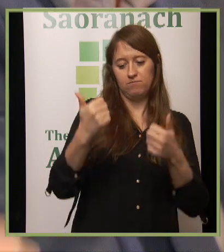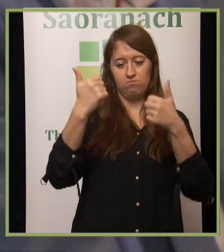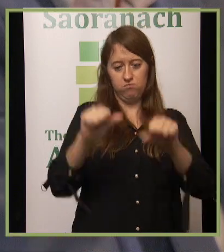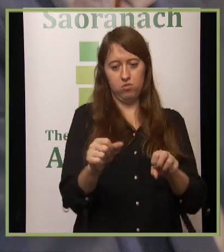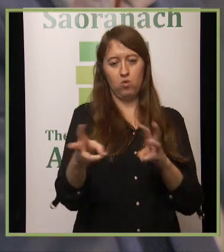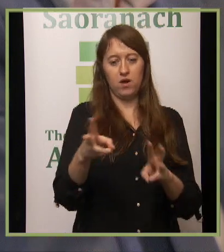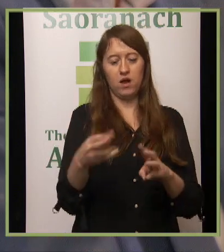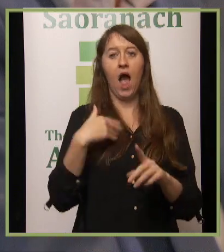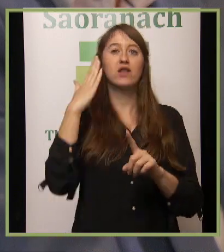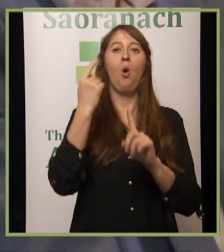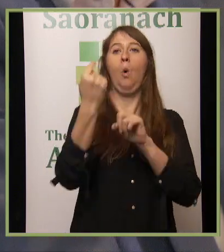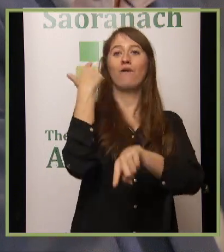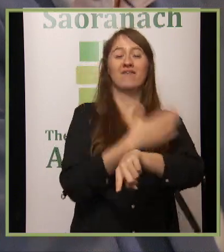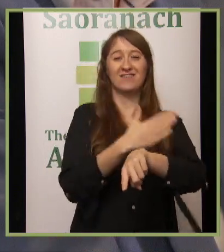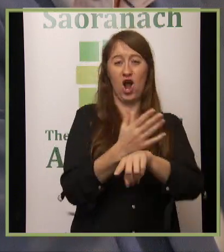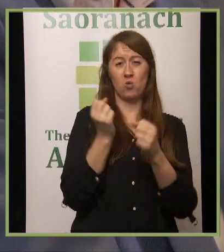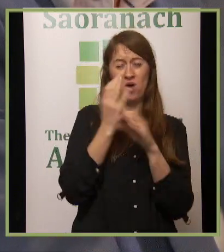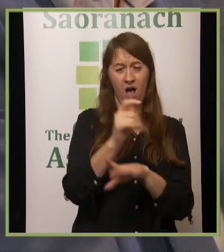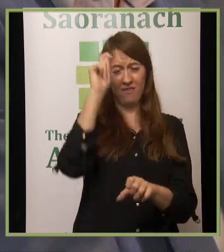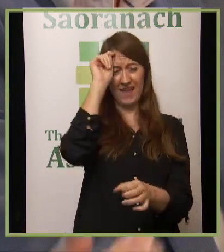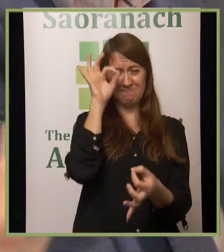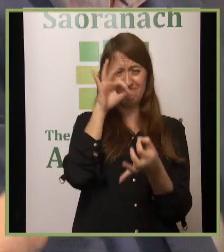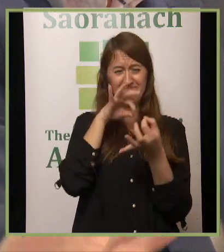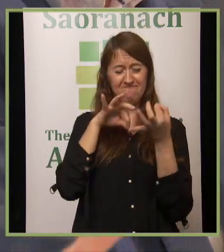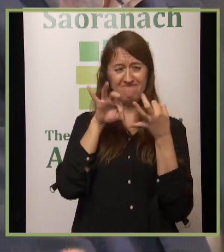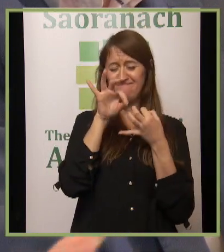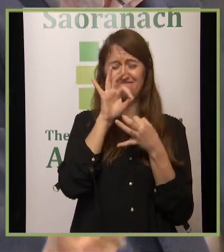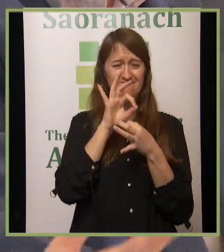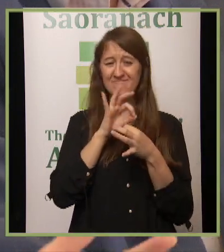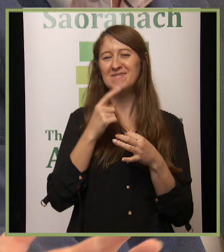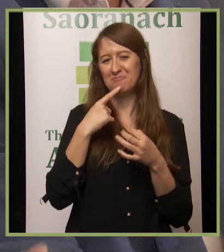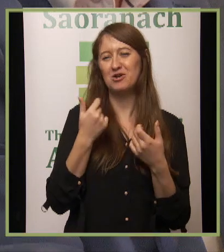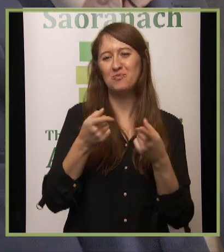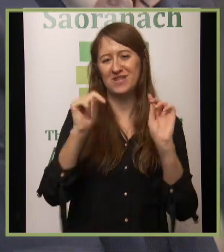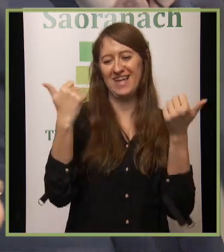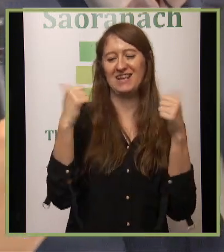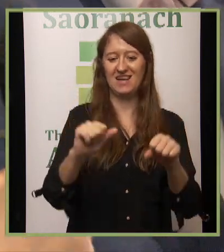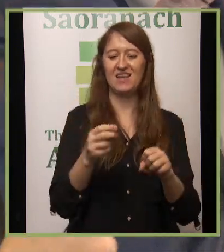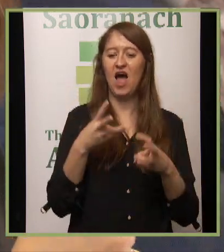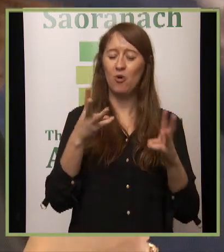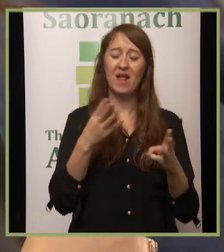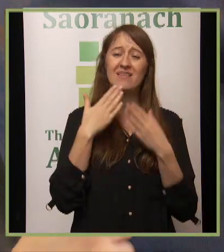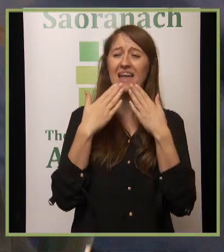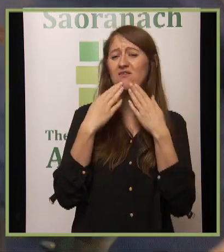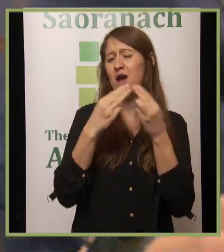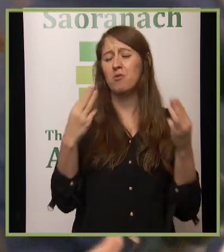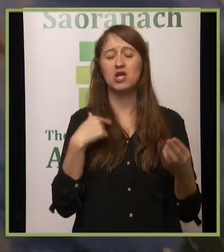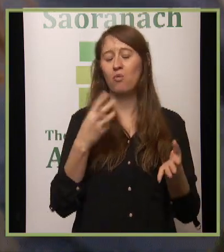all suspicious of it at the beginning. So thank you, Art. I'll miss this. I really will.